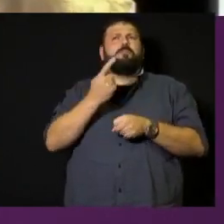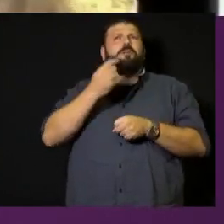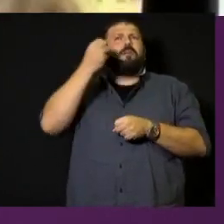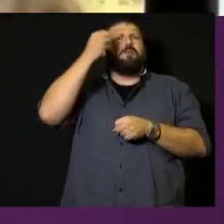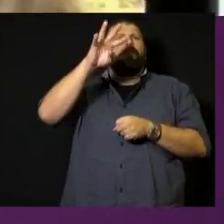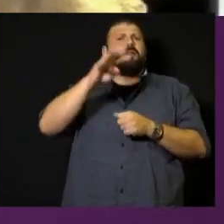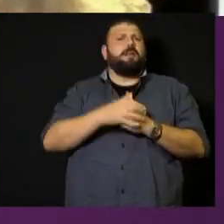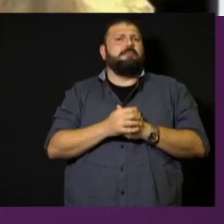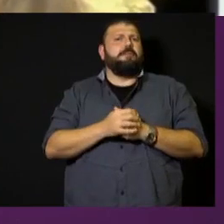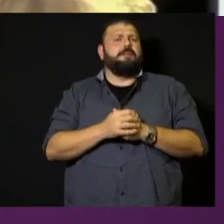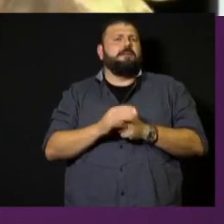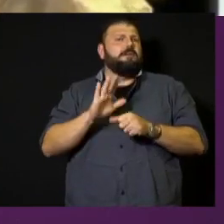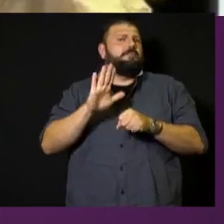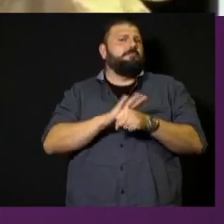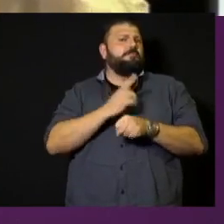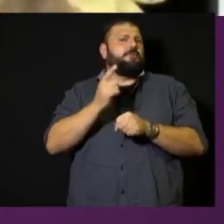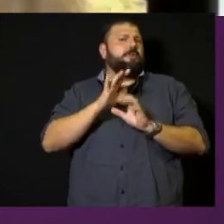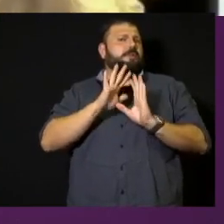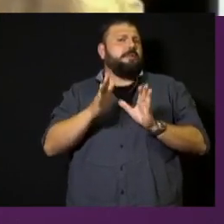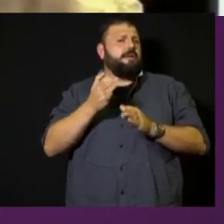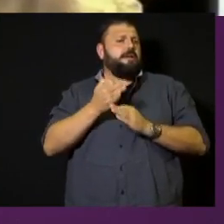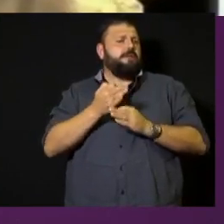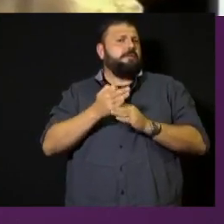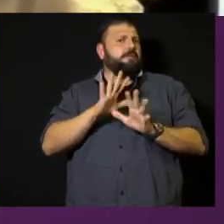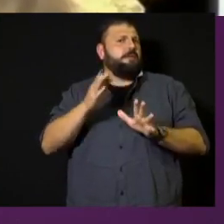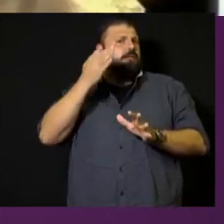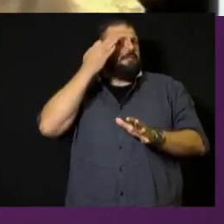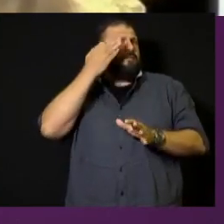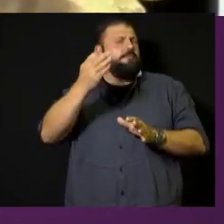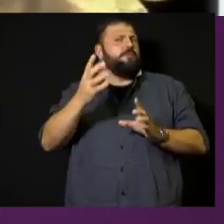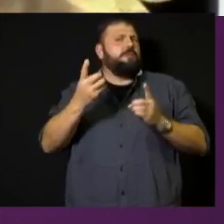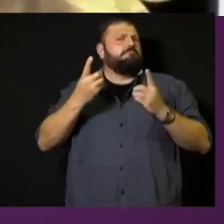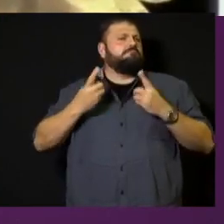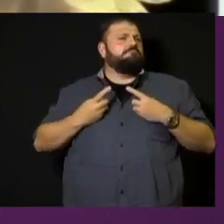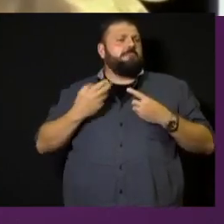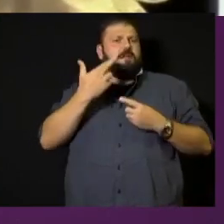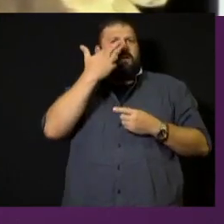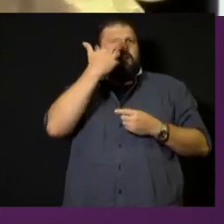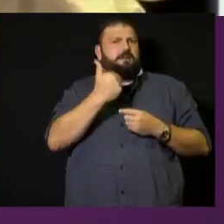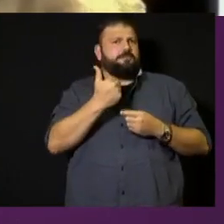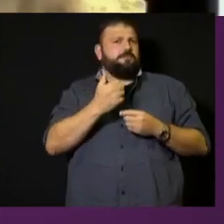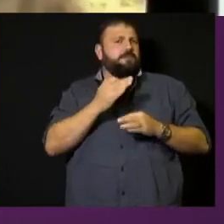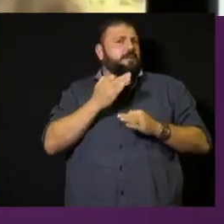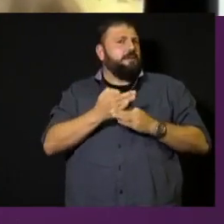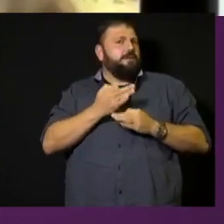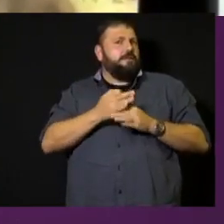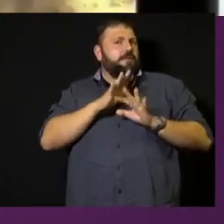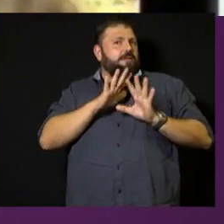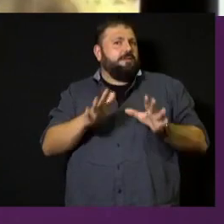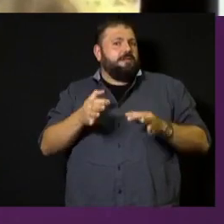Why OmniLife? Because time gave us reason.